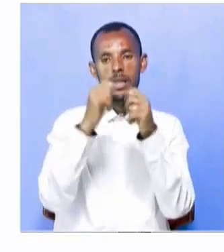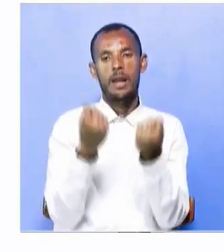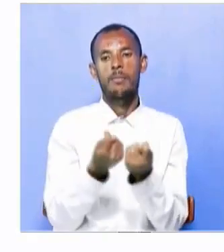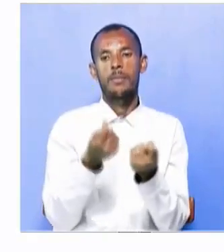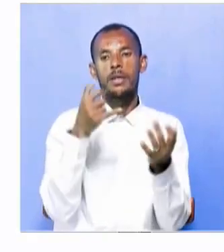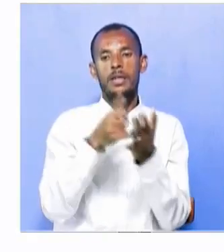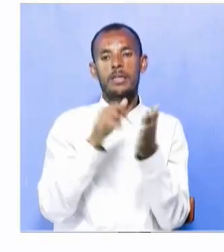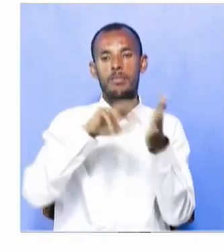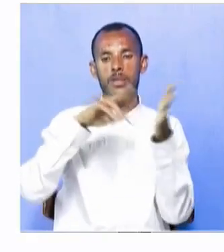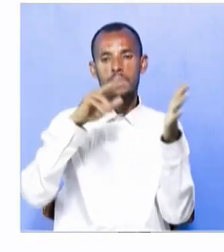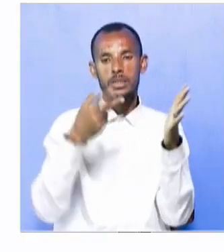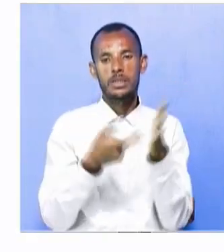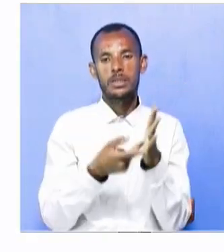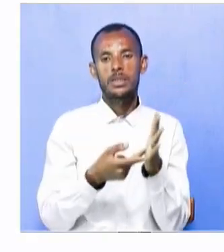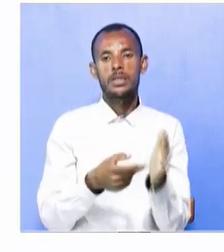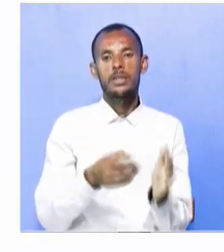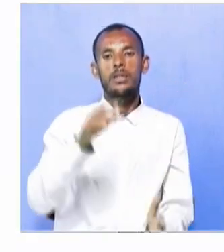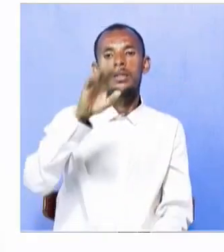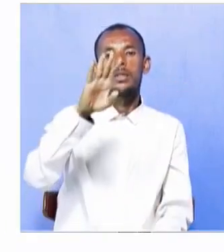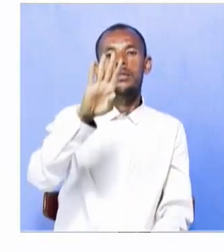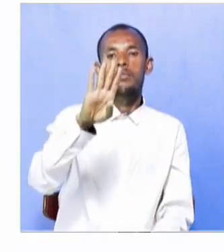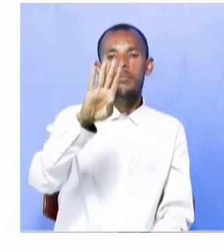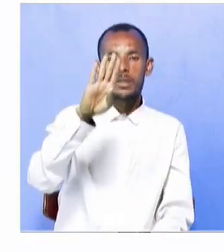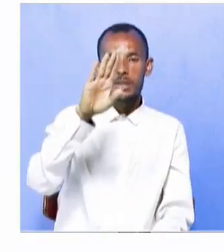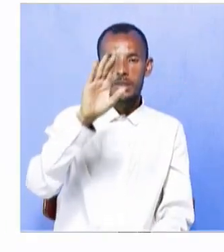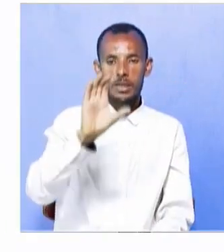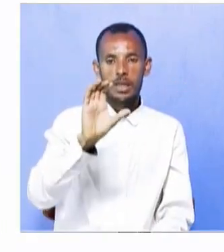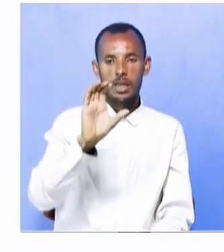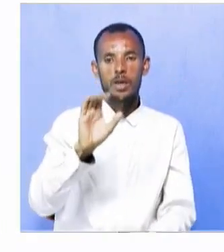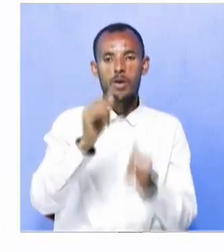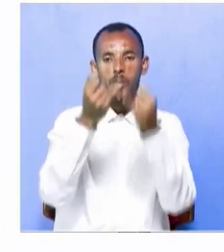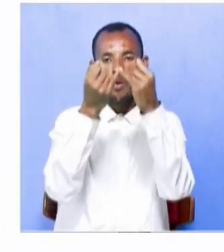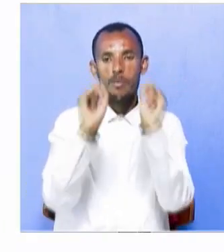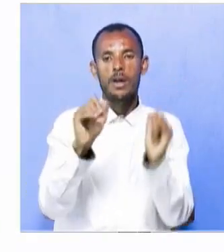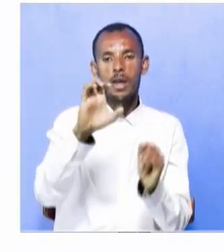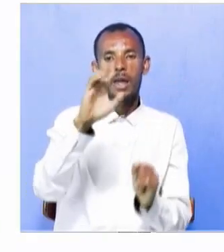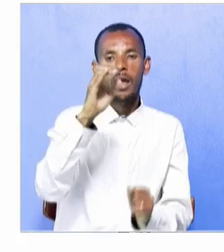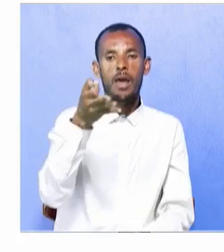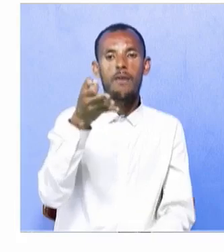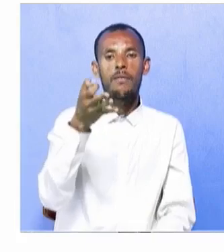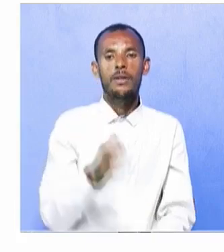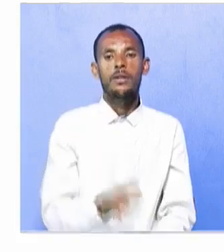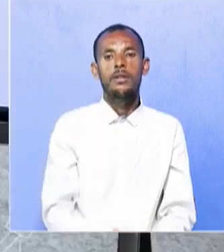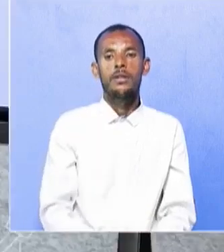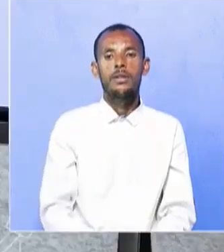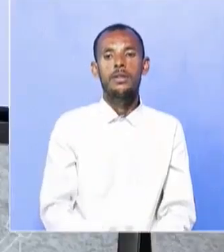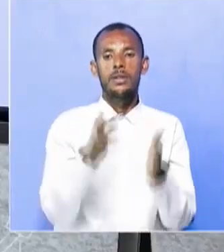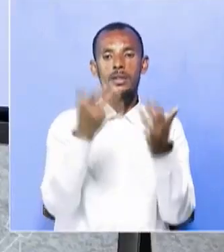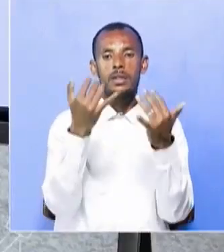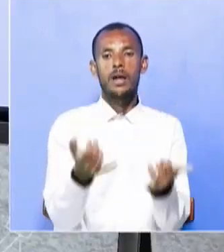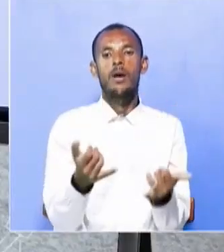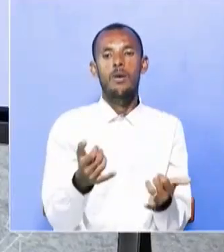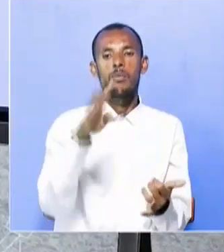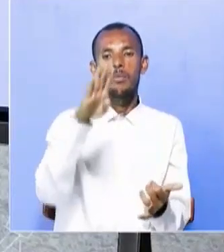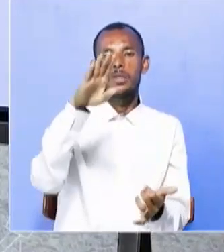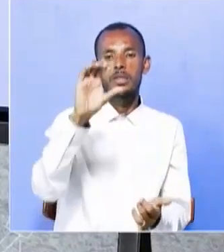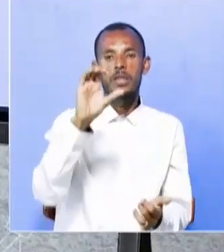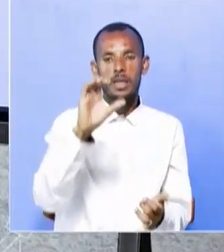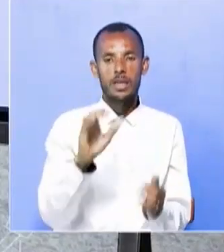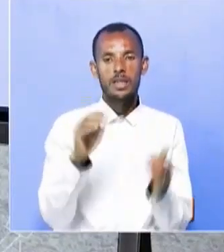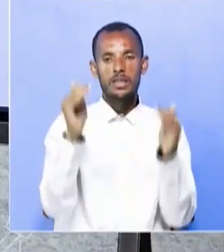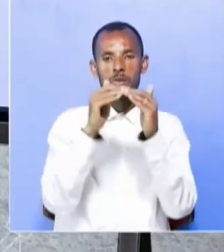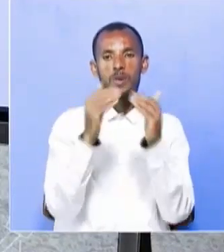means BC over EF, okay? Now BC